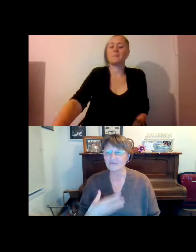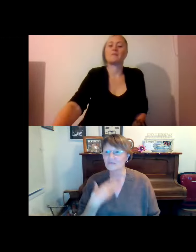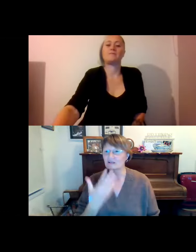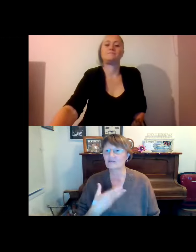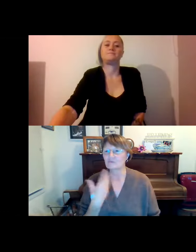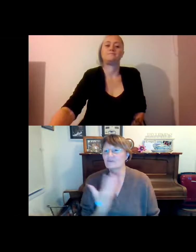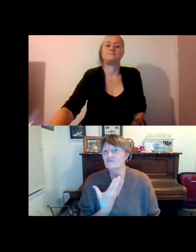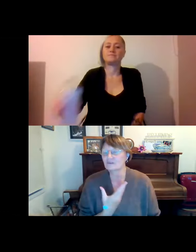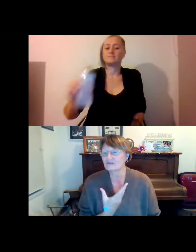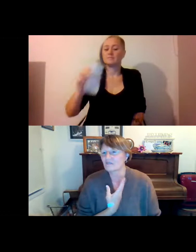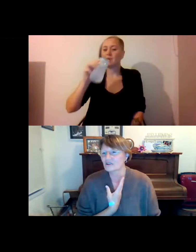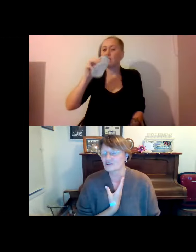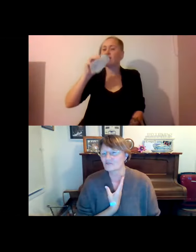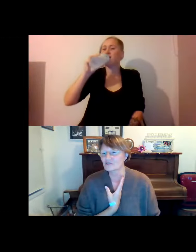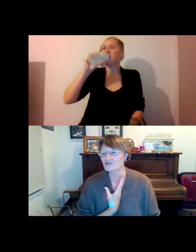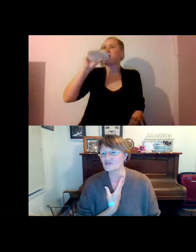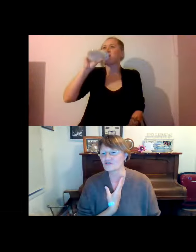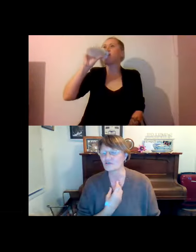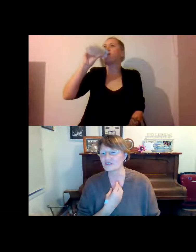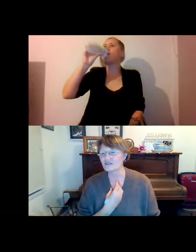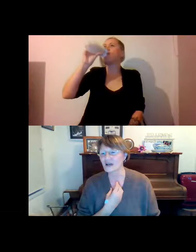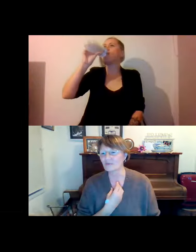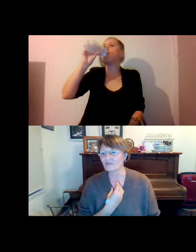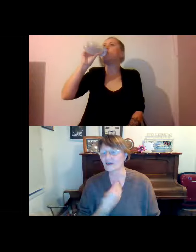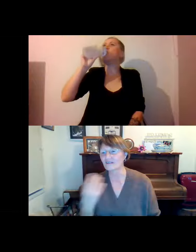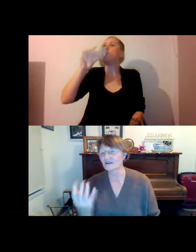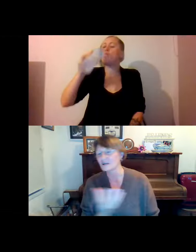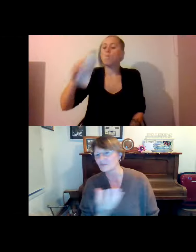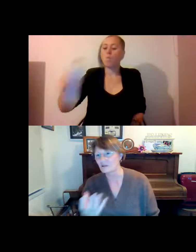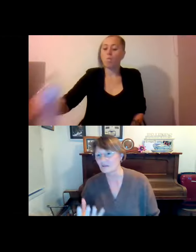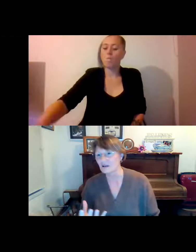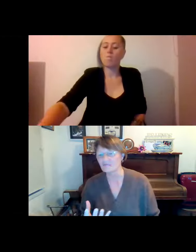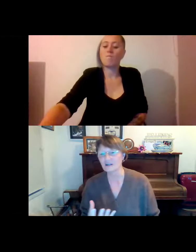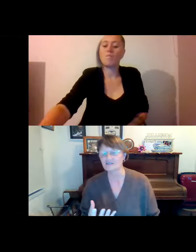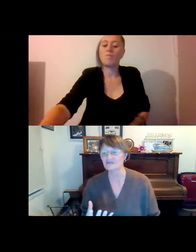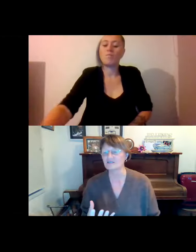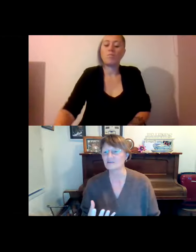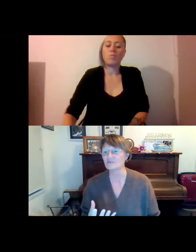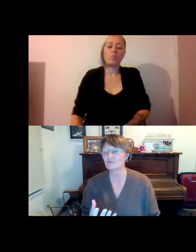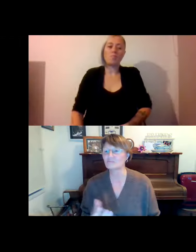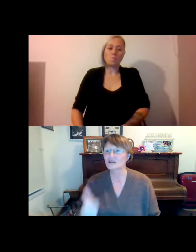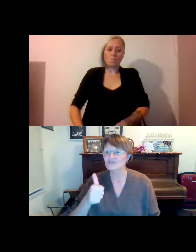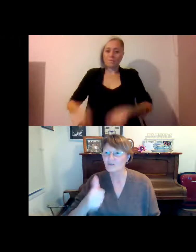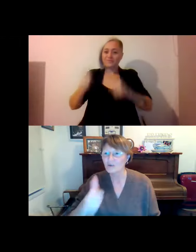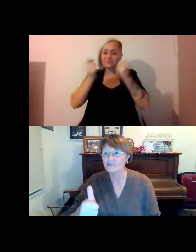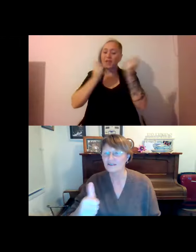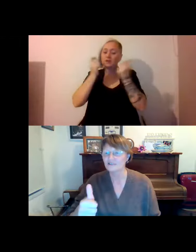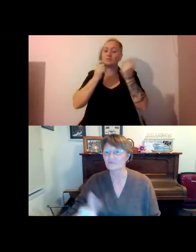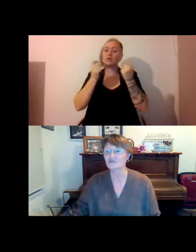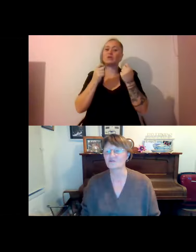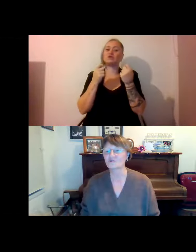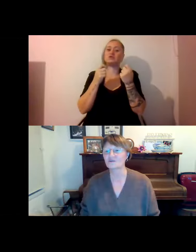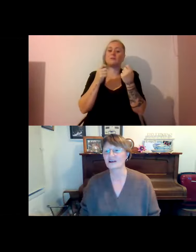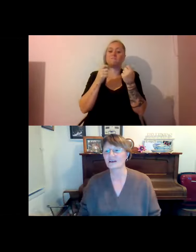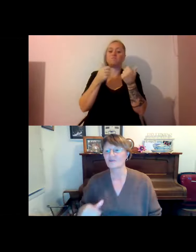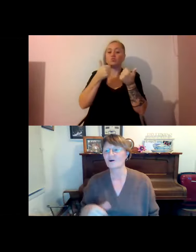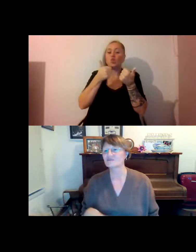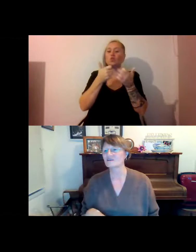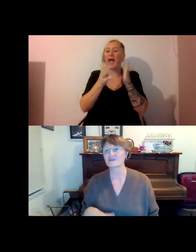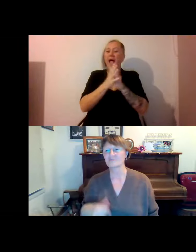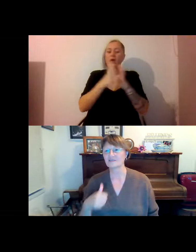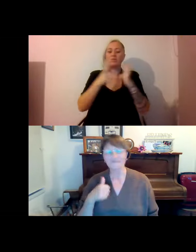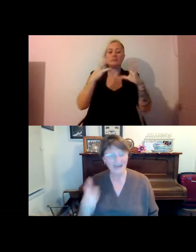again, with facial expressions, a good example of how they keep it relatively simple. So you might say something's good, you